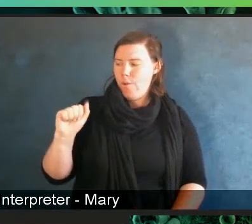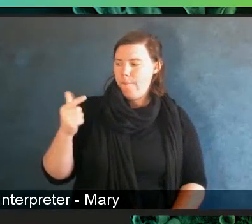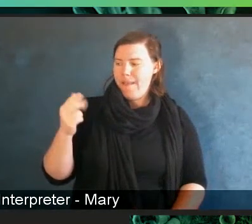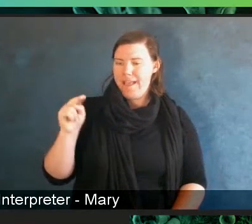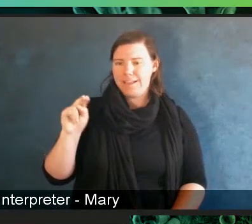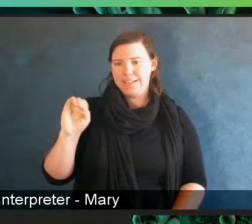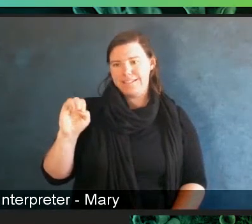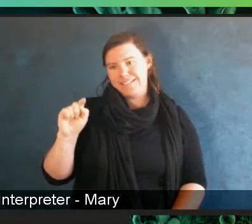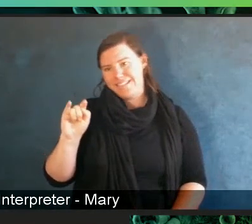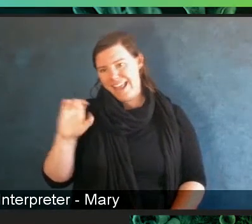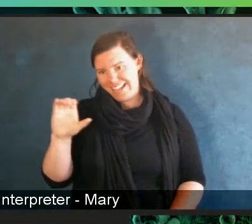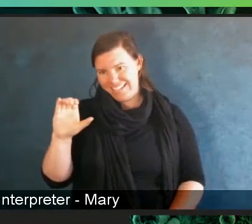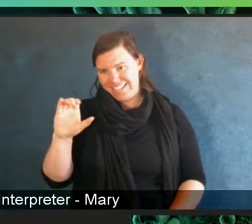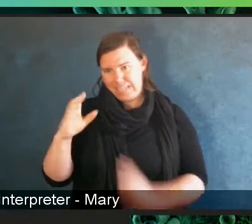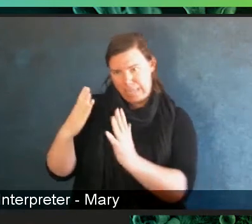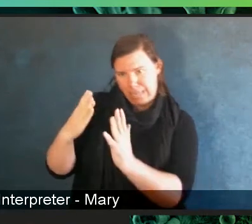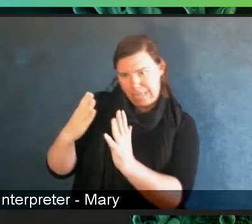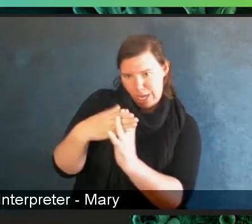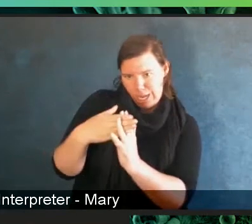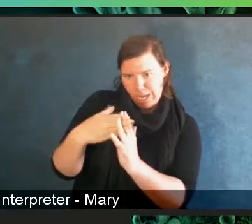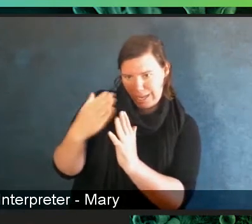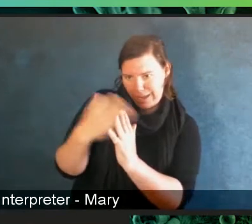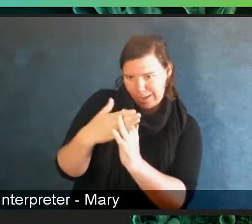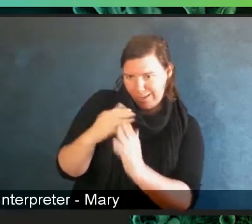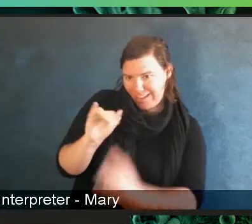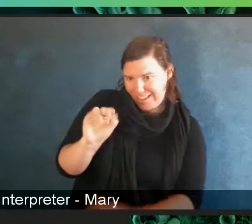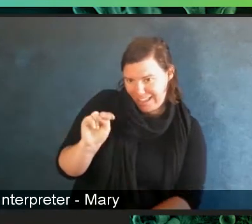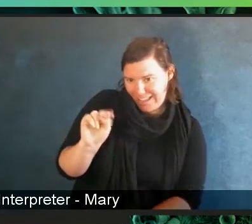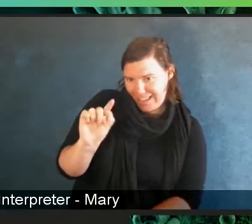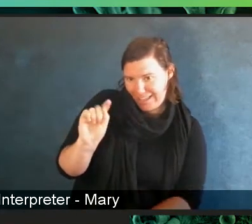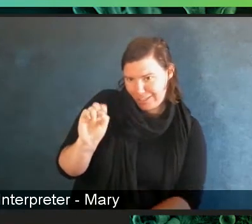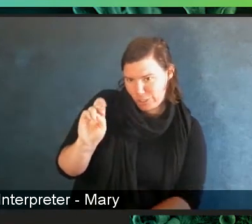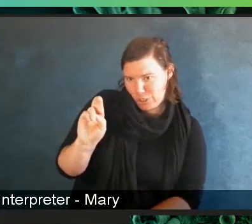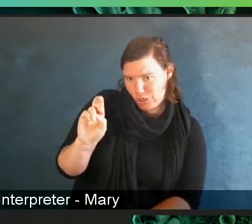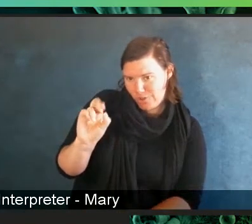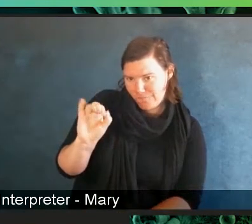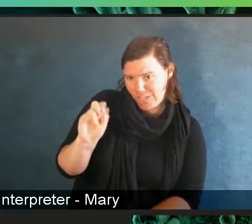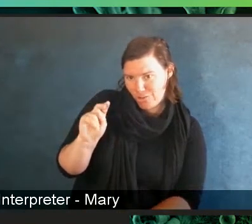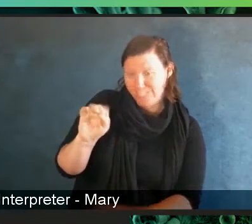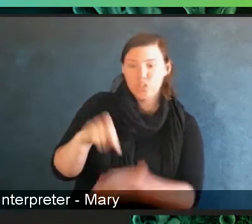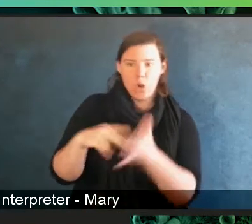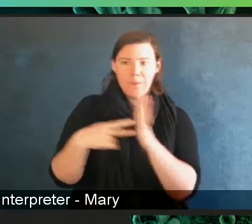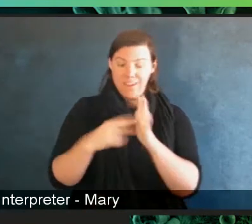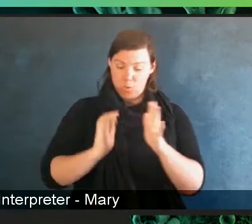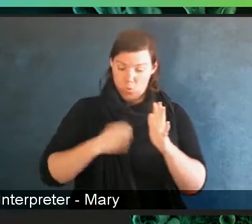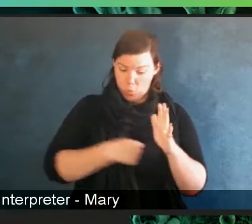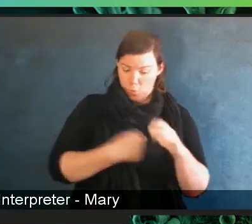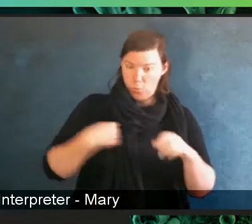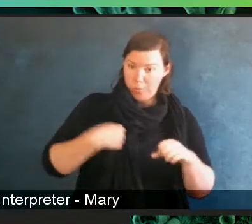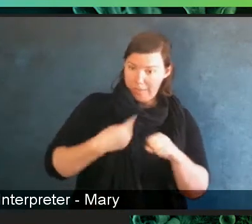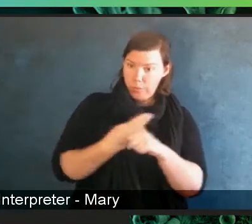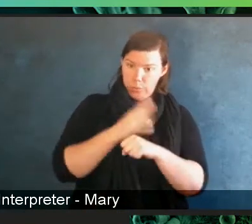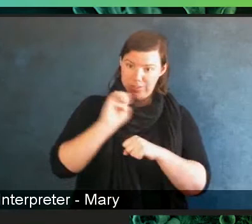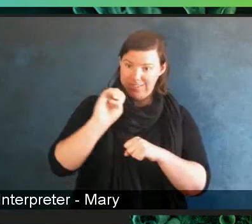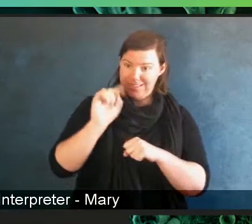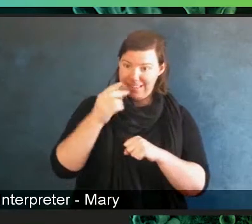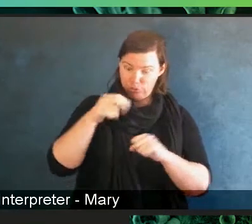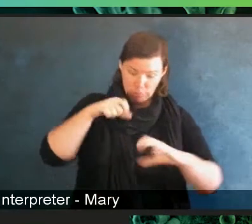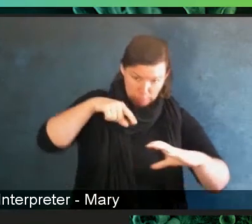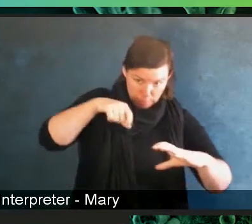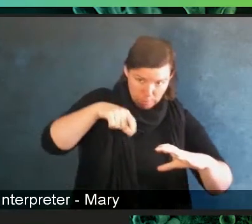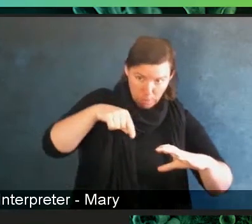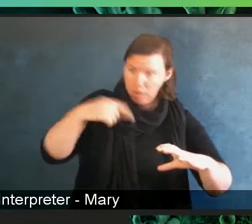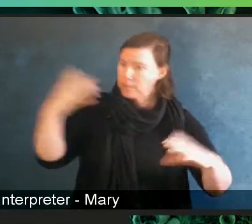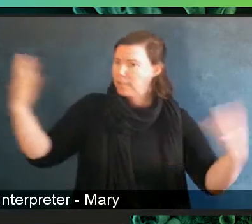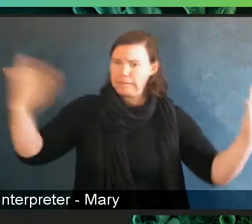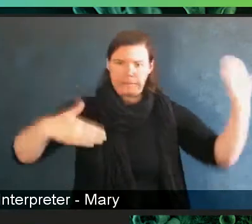interference. So it was an adventure for the past 4 months, but we've finally gotten it all up and running actually last week. So would it have been easier for us